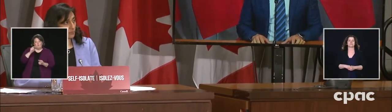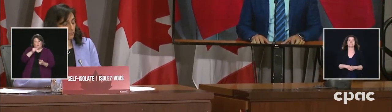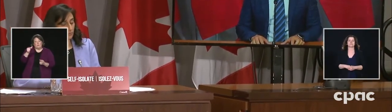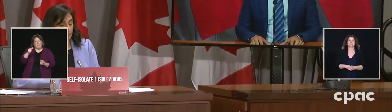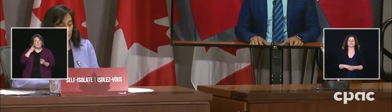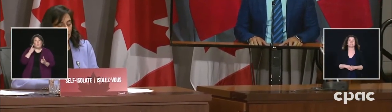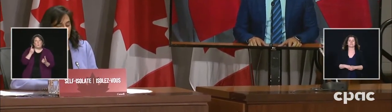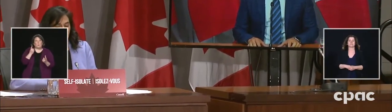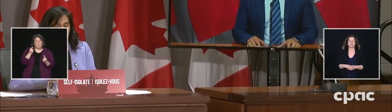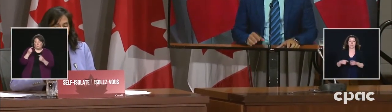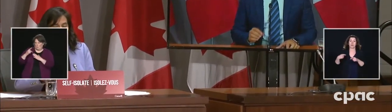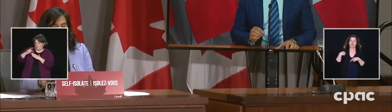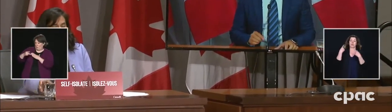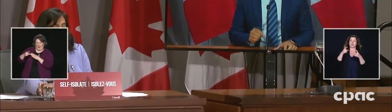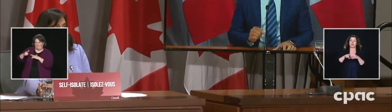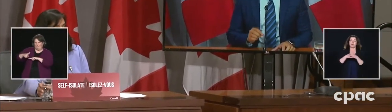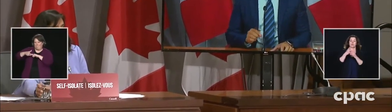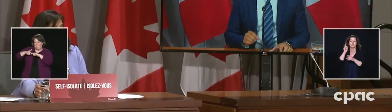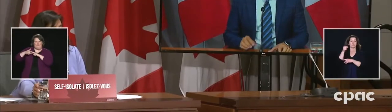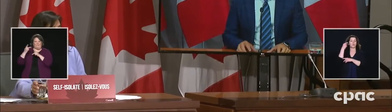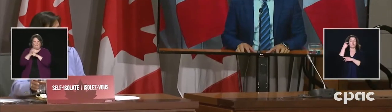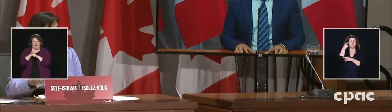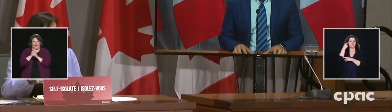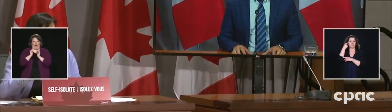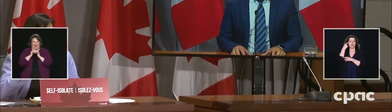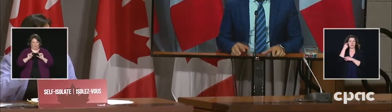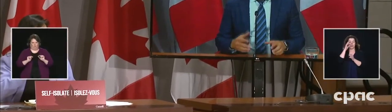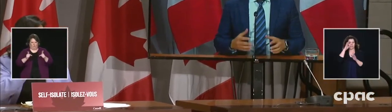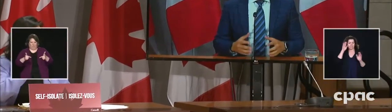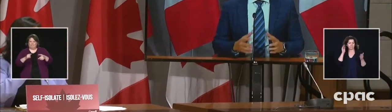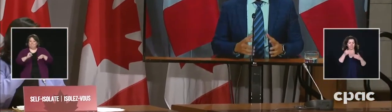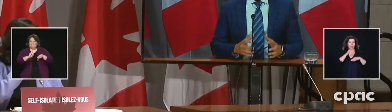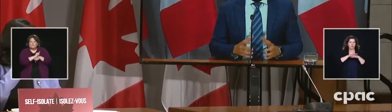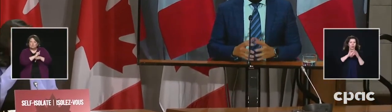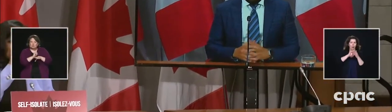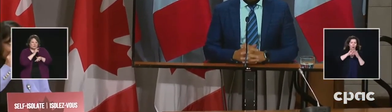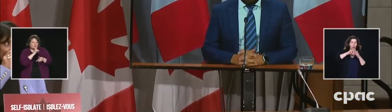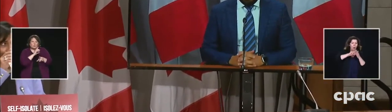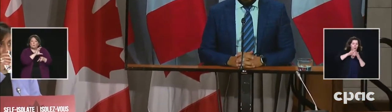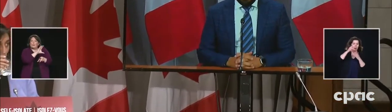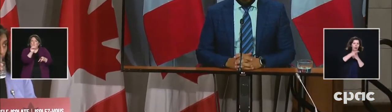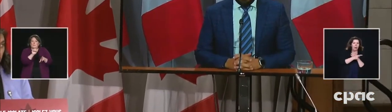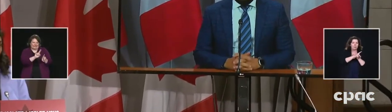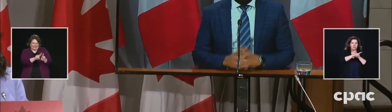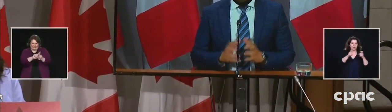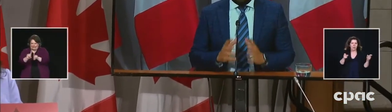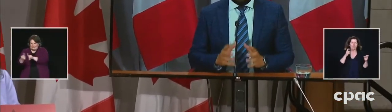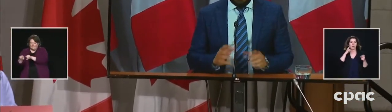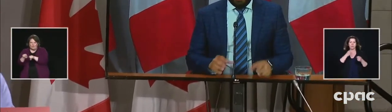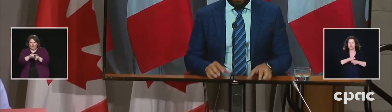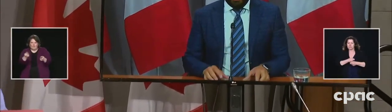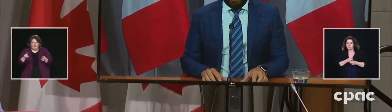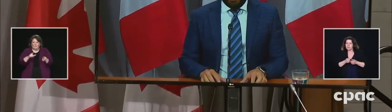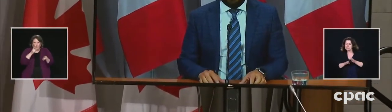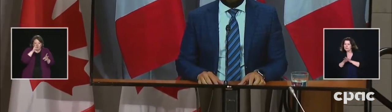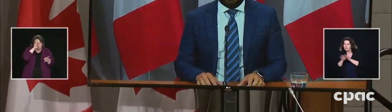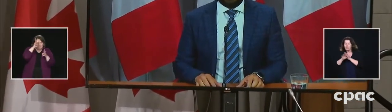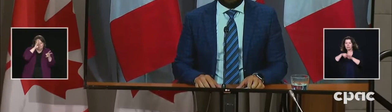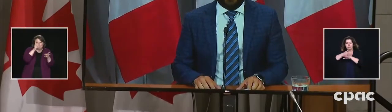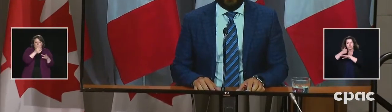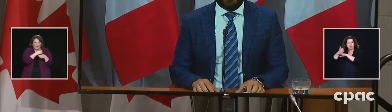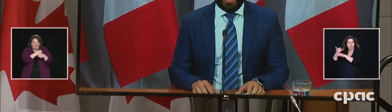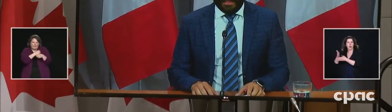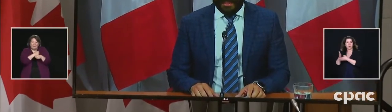and deploy resources to support Canadian companies as they develop innovative solutions, made in Canada solutions to